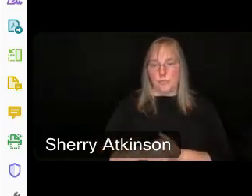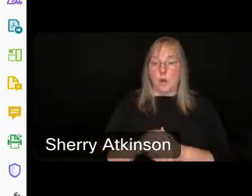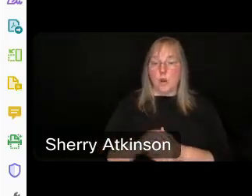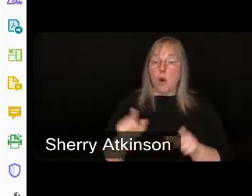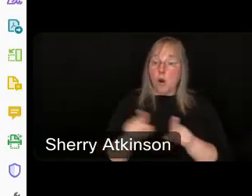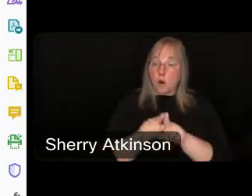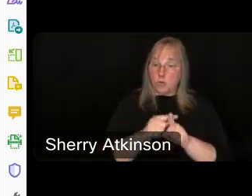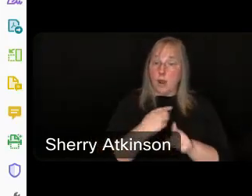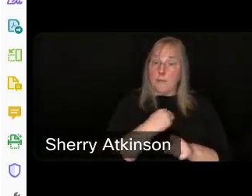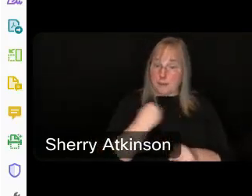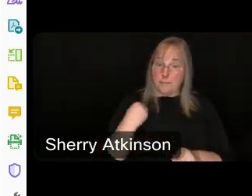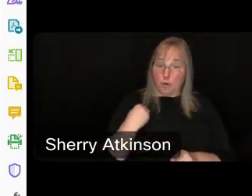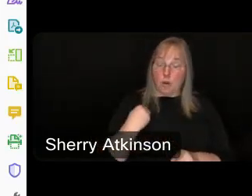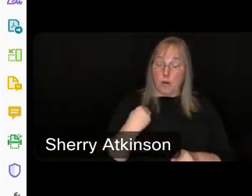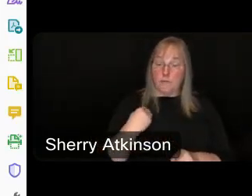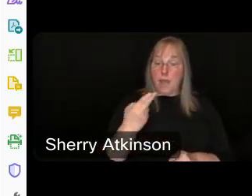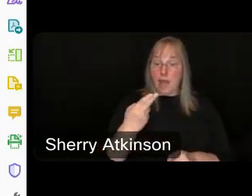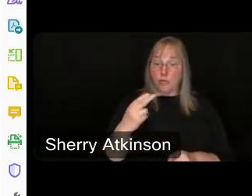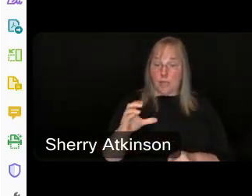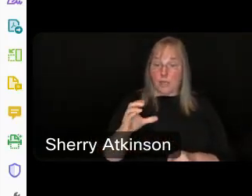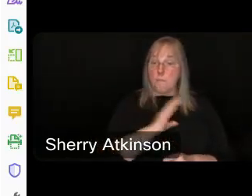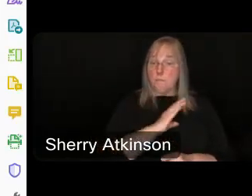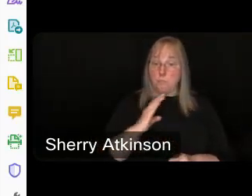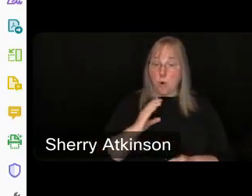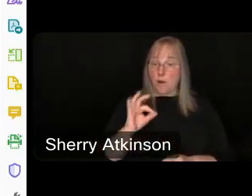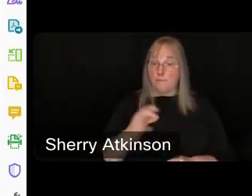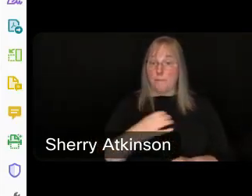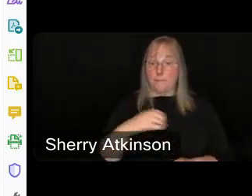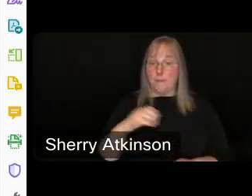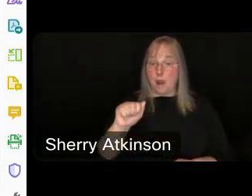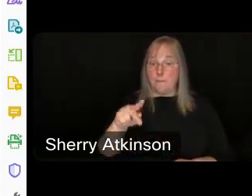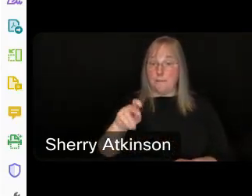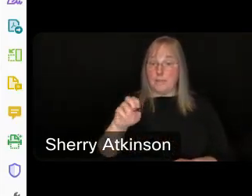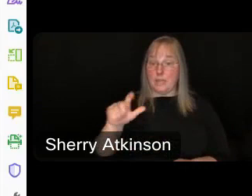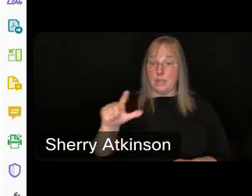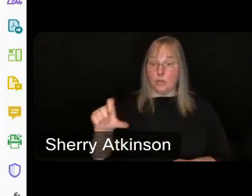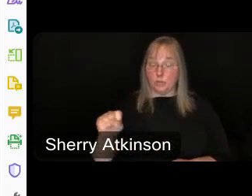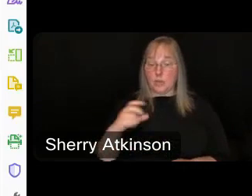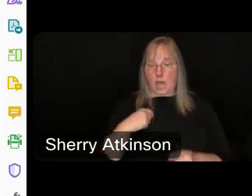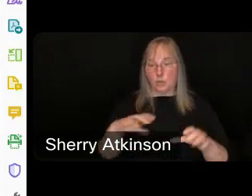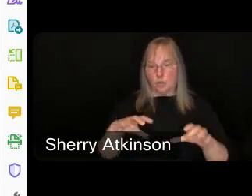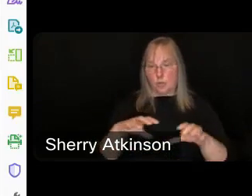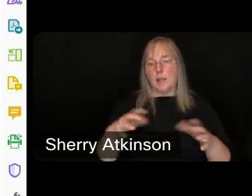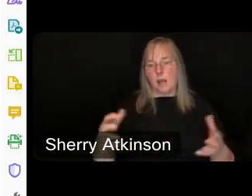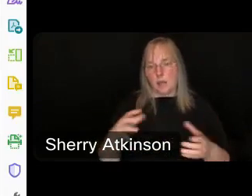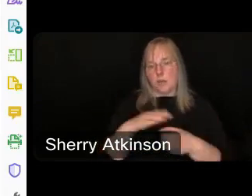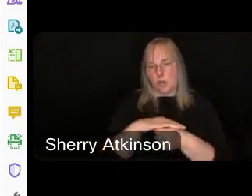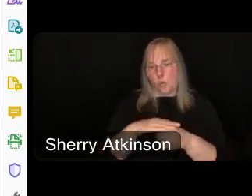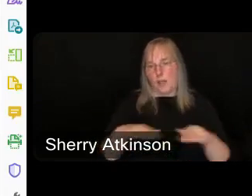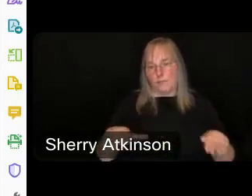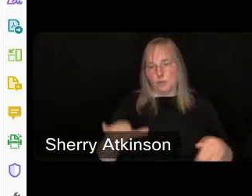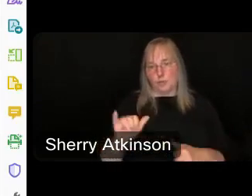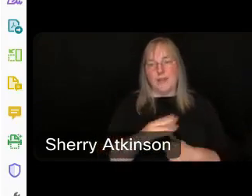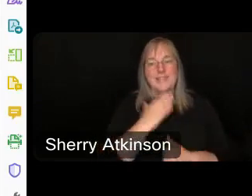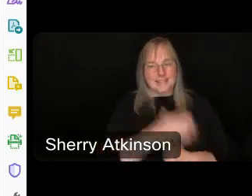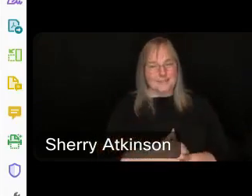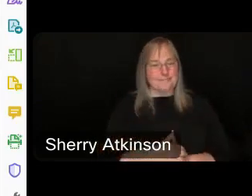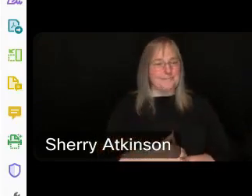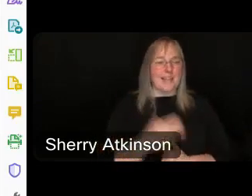the Howard County Board of Appeals. So yeah, I do quite a bit on the local level as well. Thanks. Thank you.